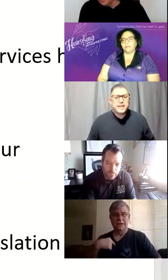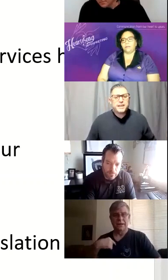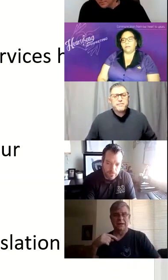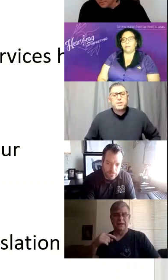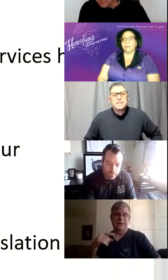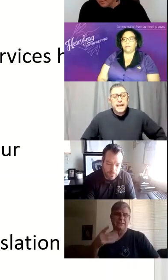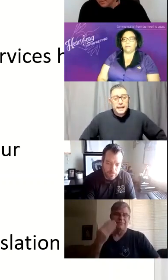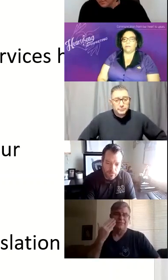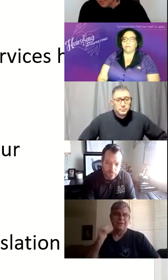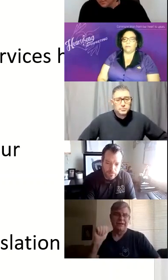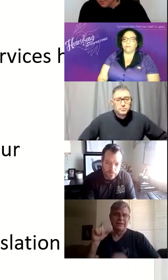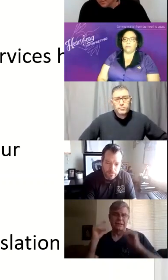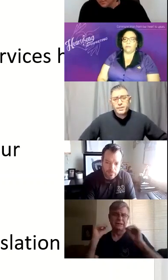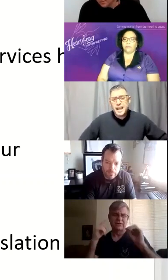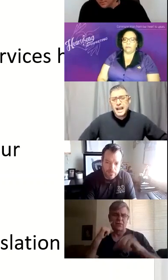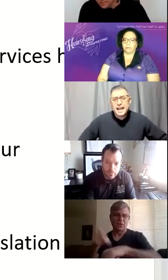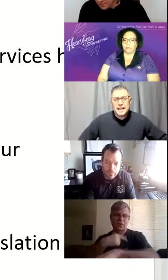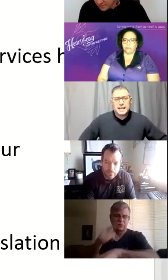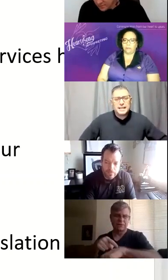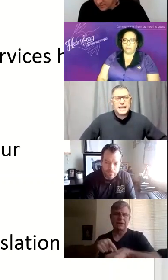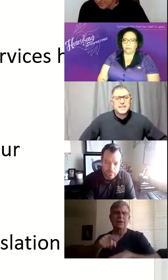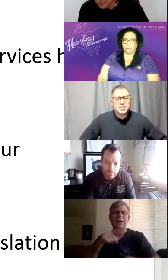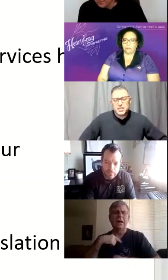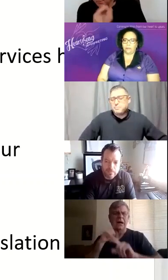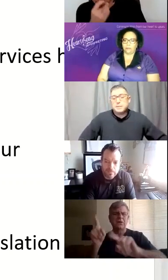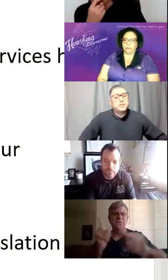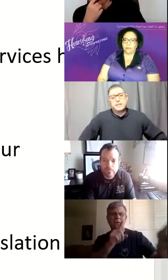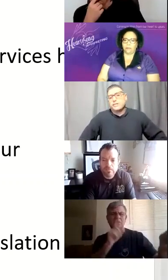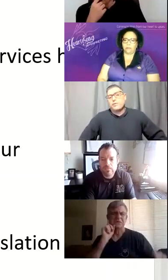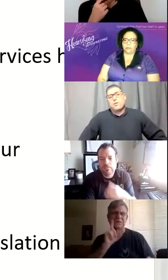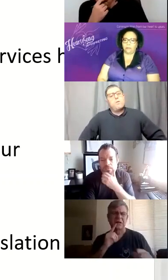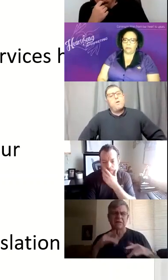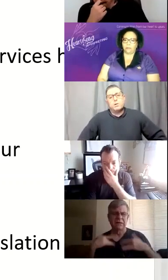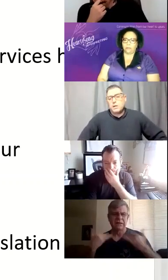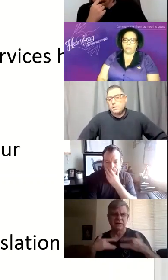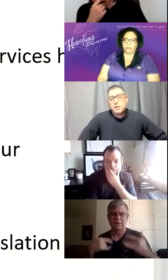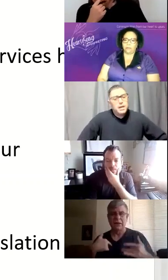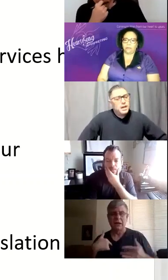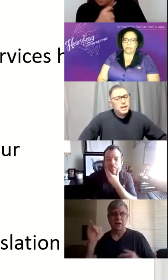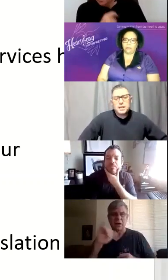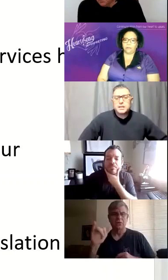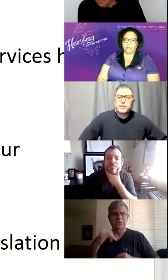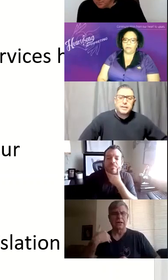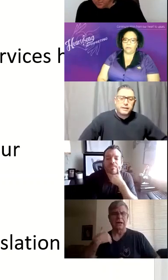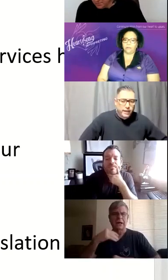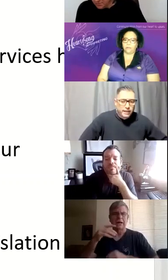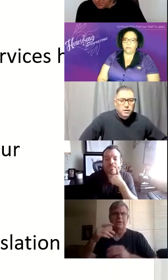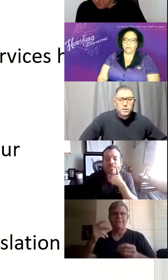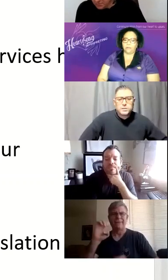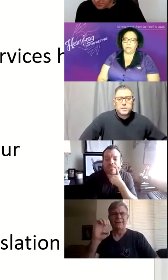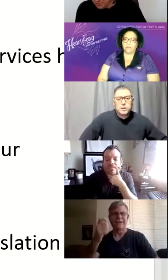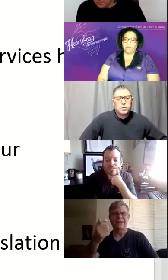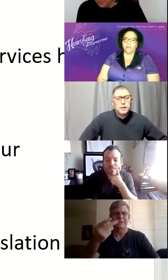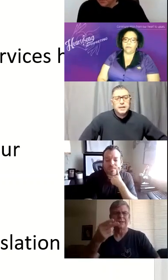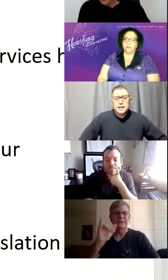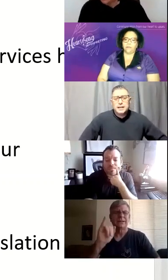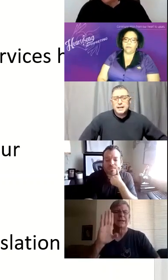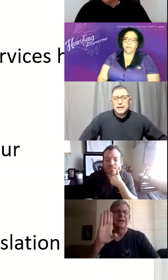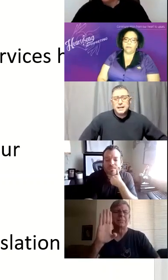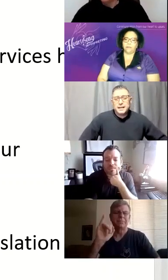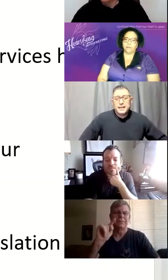Okay, so I have noticed that an ASL teacher, I've been teaching ASL for a long time. I've gone to different deaf events also,